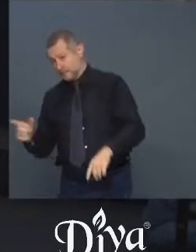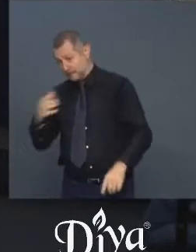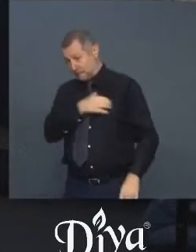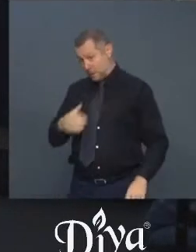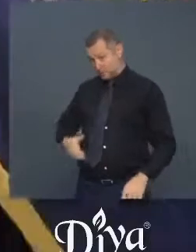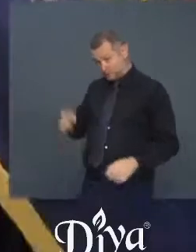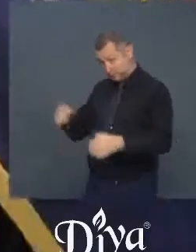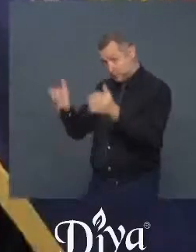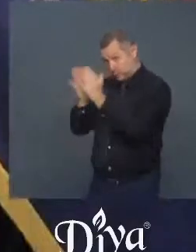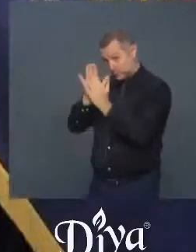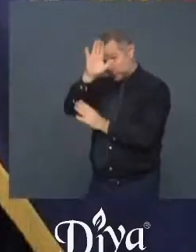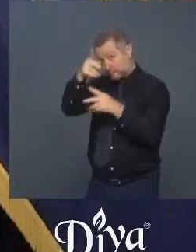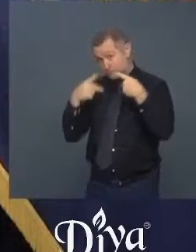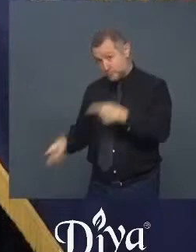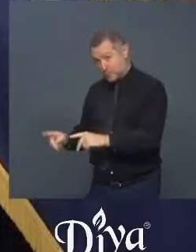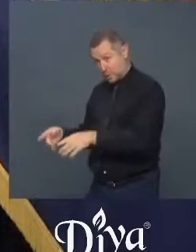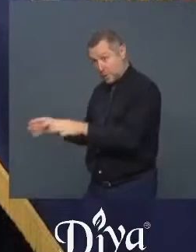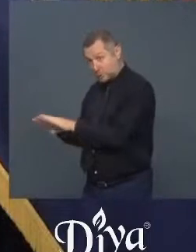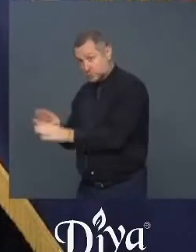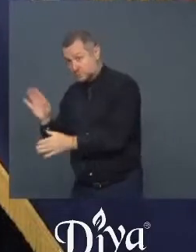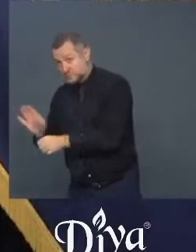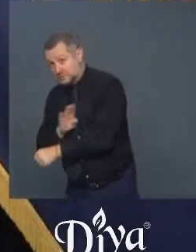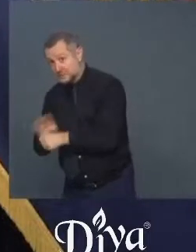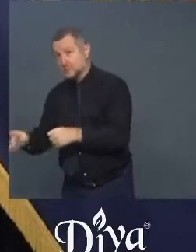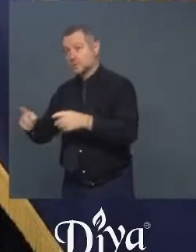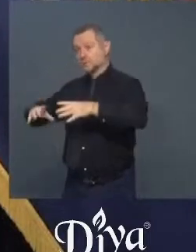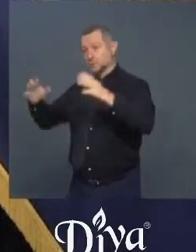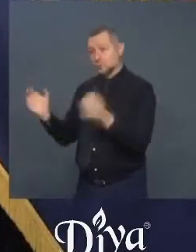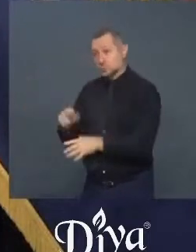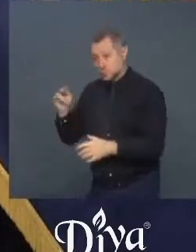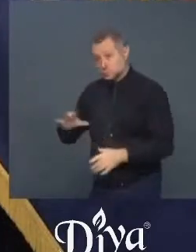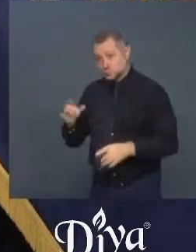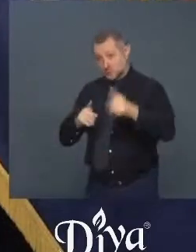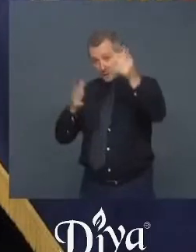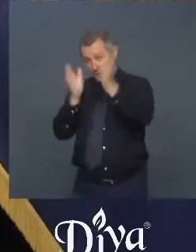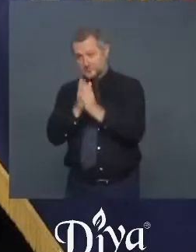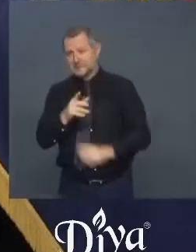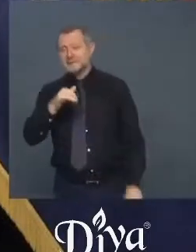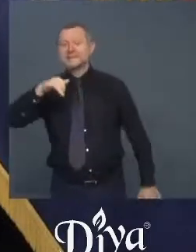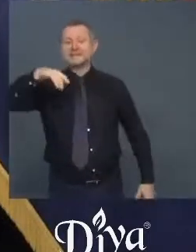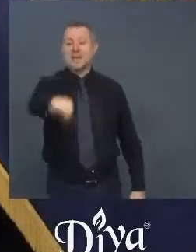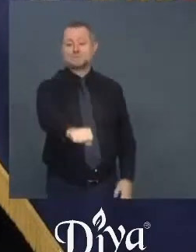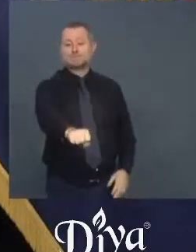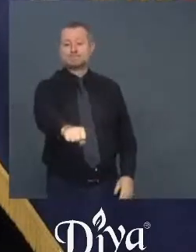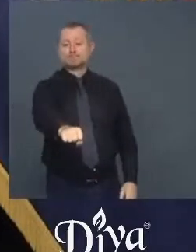or large gatherings in particular areas within New York City? Yes. But